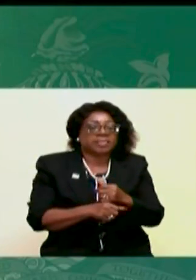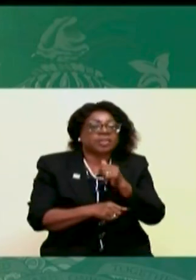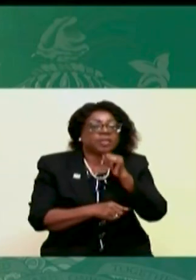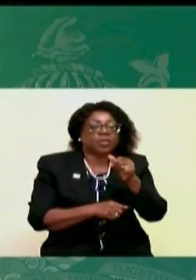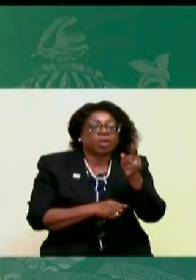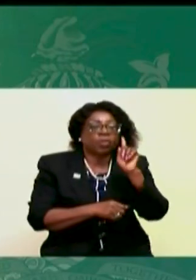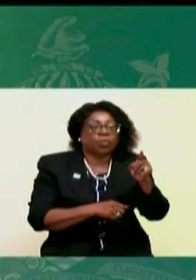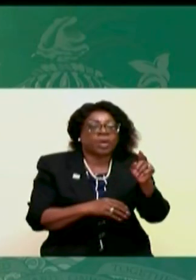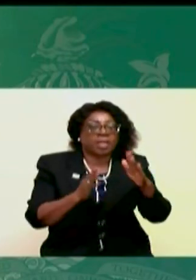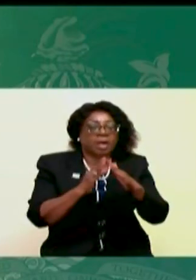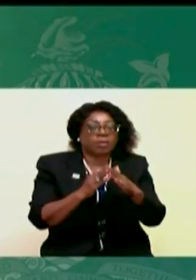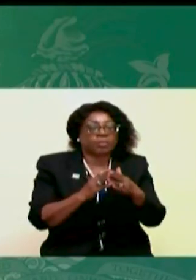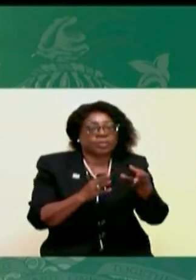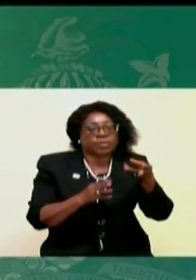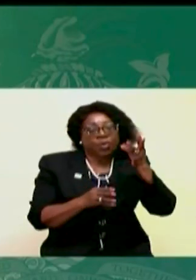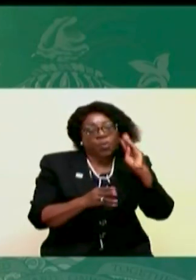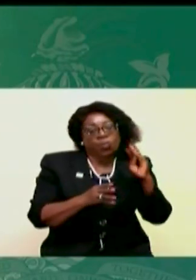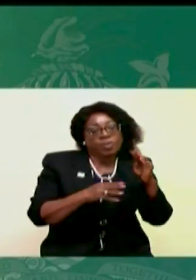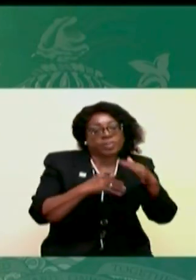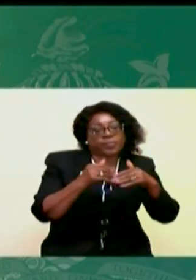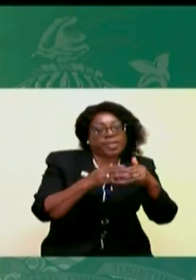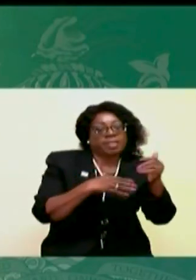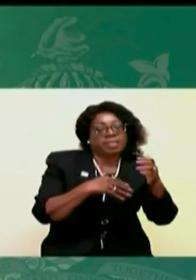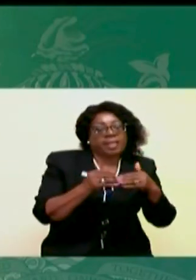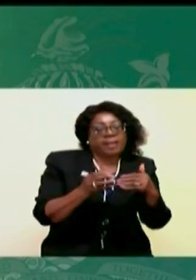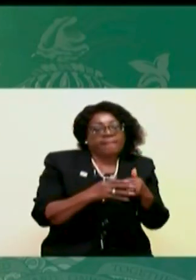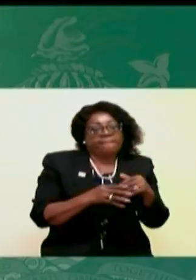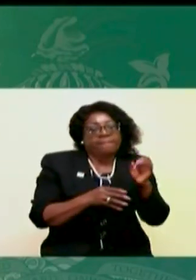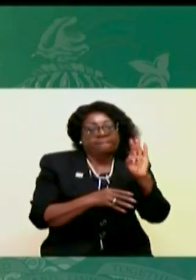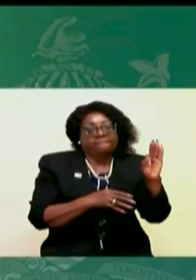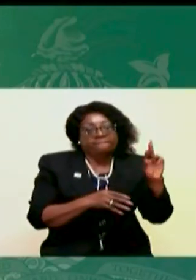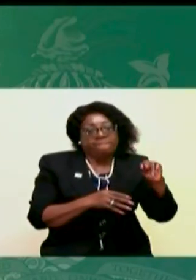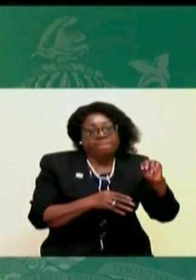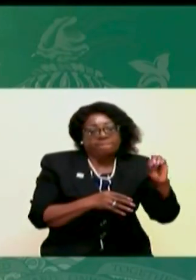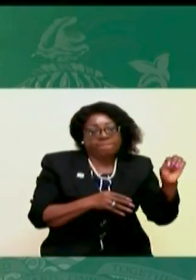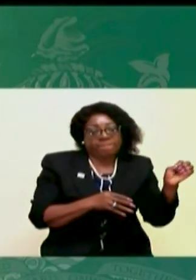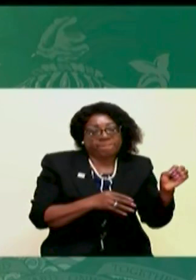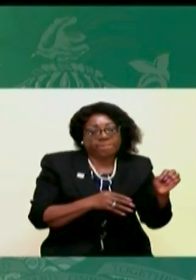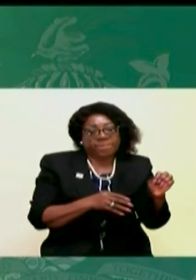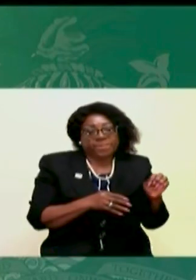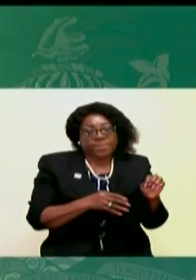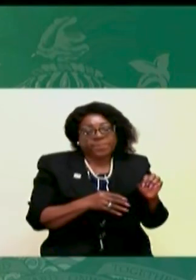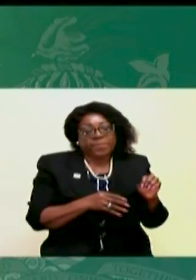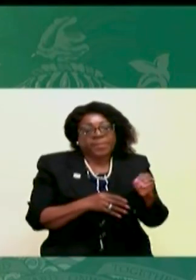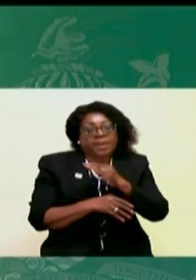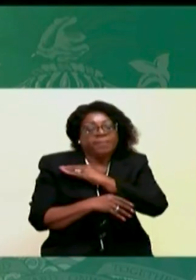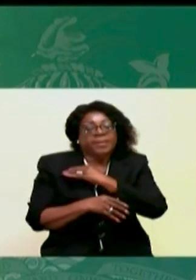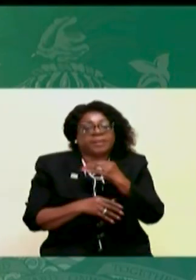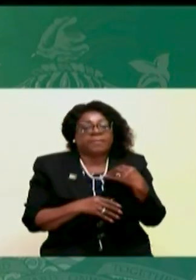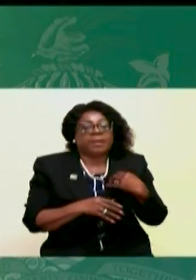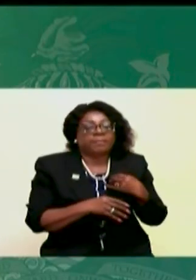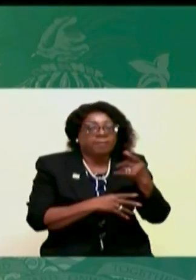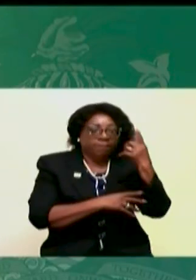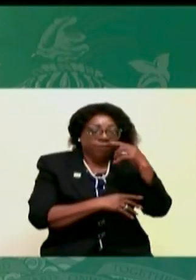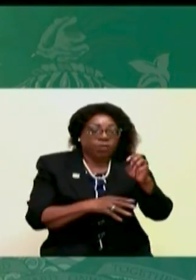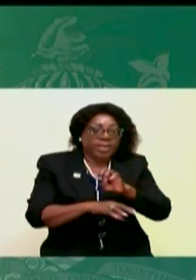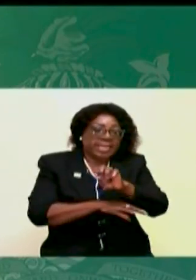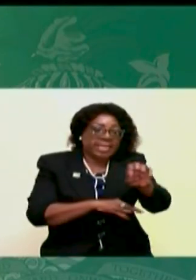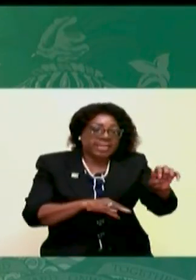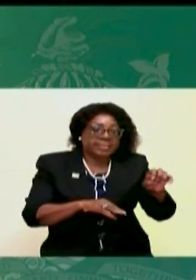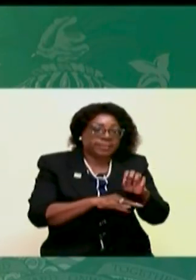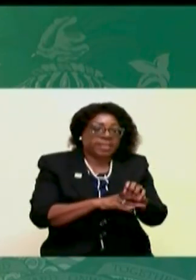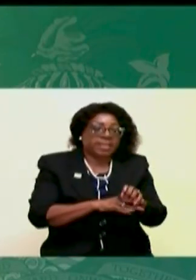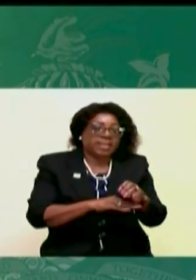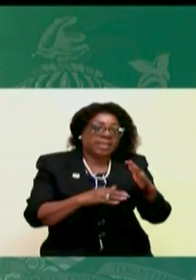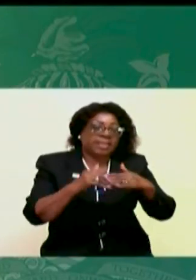single one. I find it to be incredibly amazing. But the member for Elizabeth is